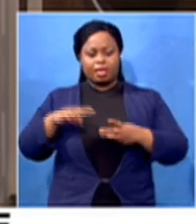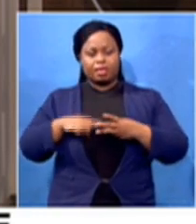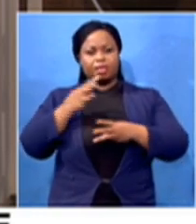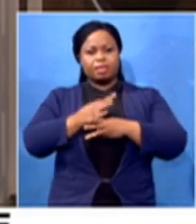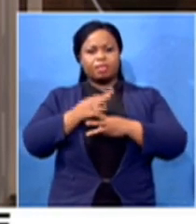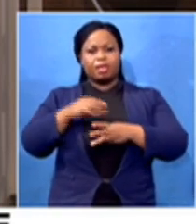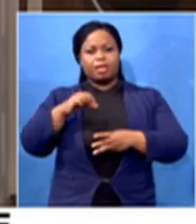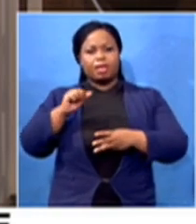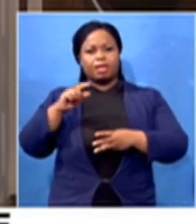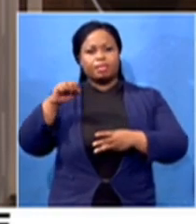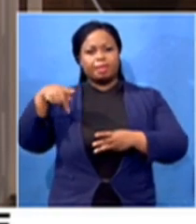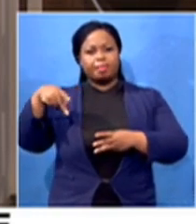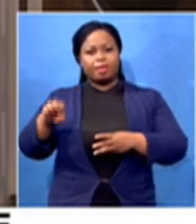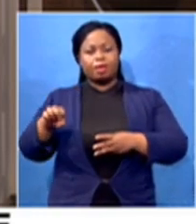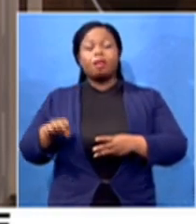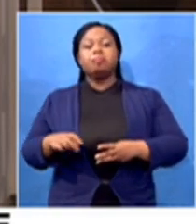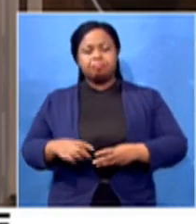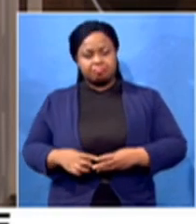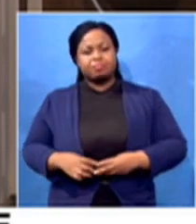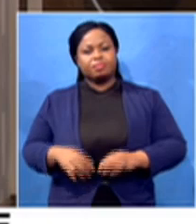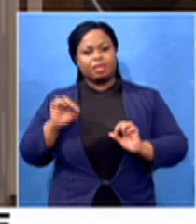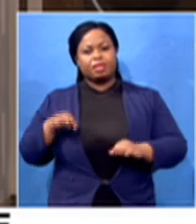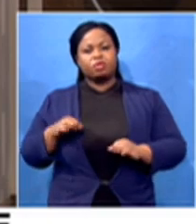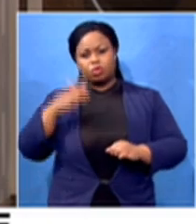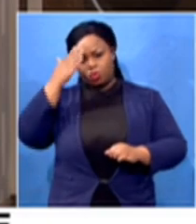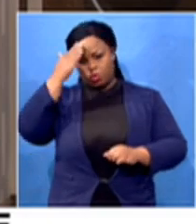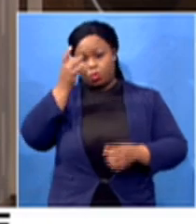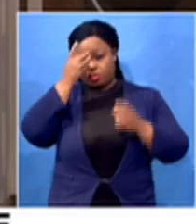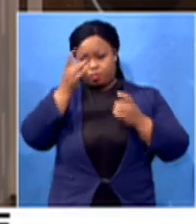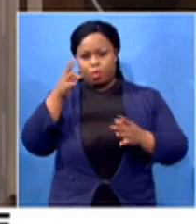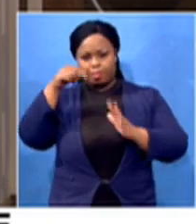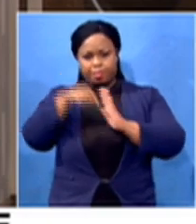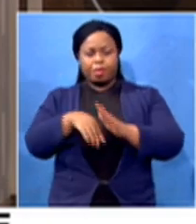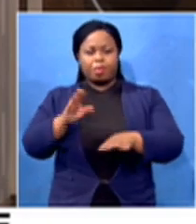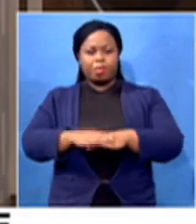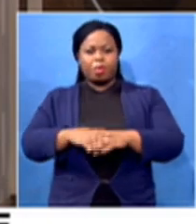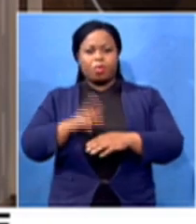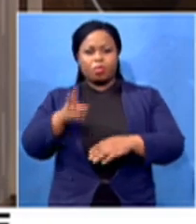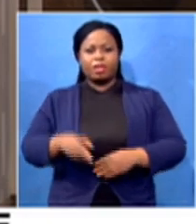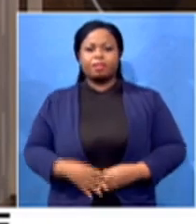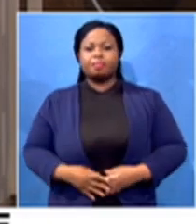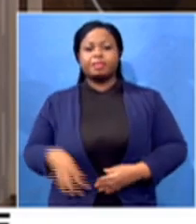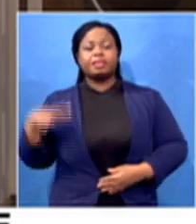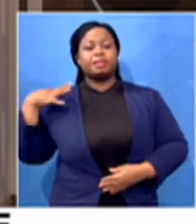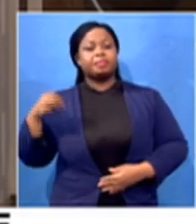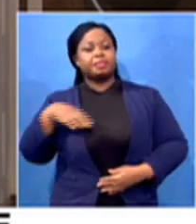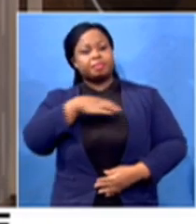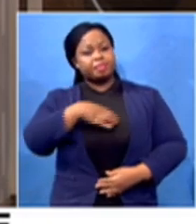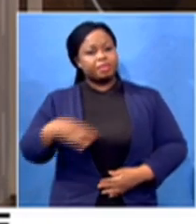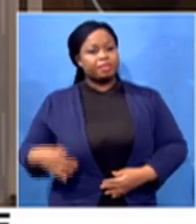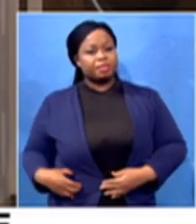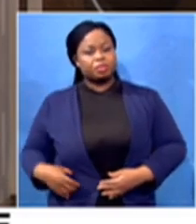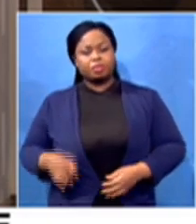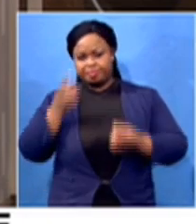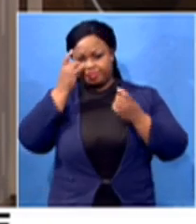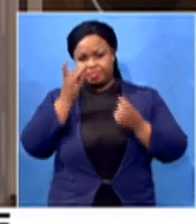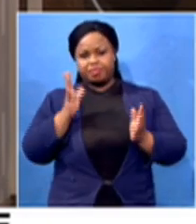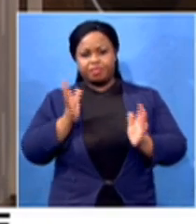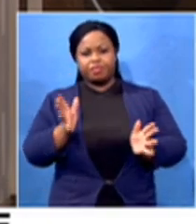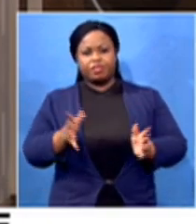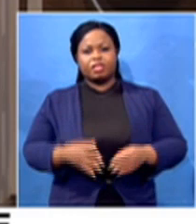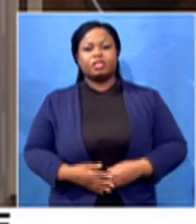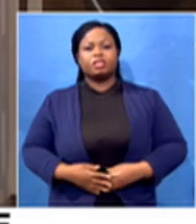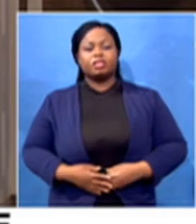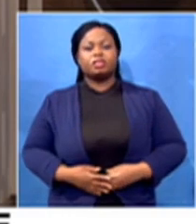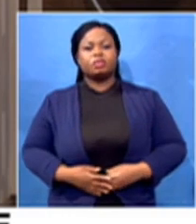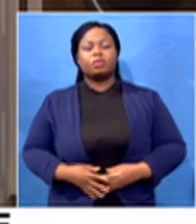which you all know about. As Mr. President has already indicated, there are hundreds of